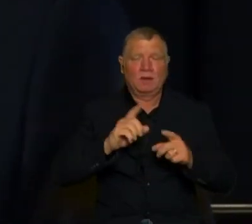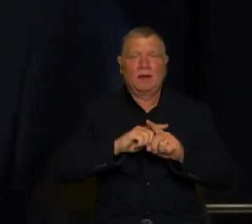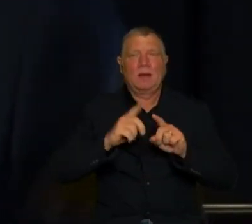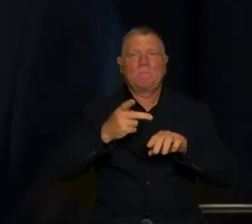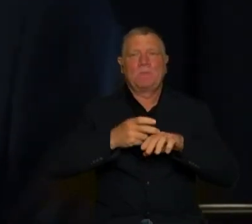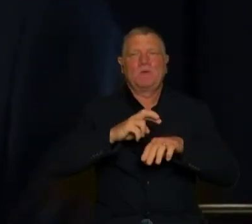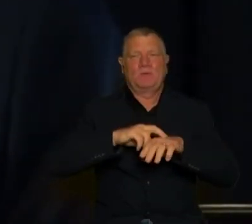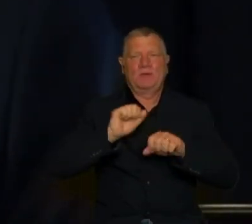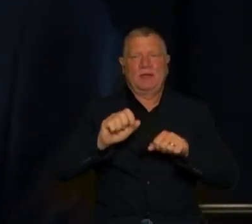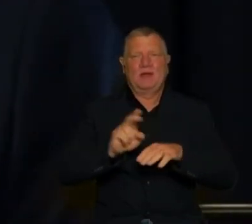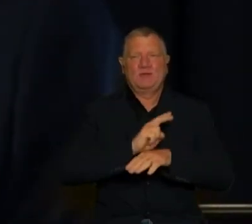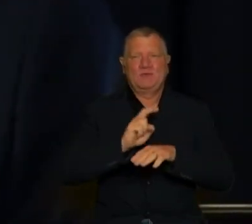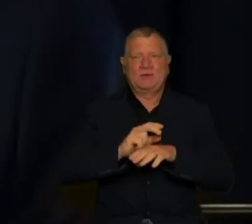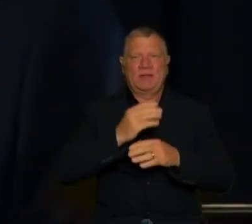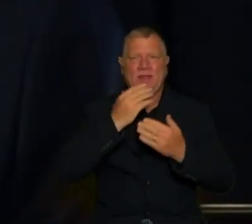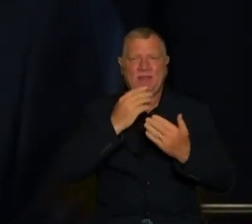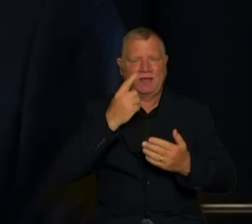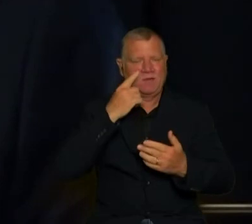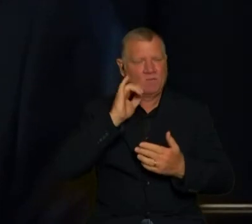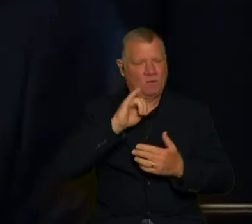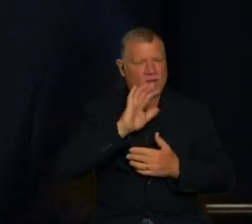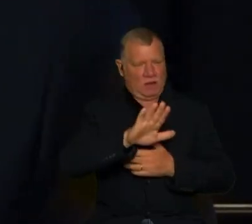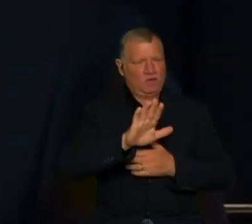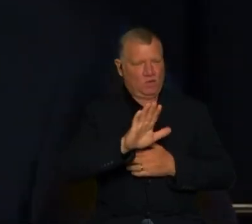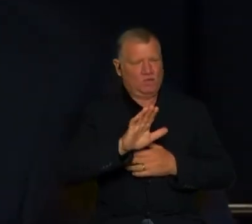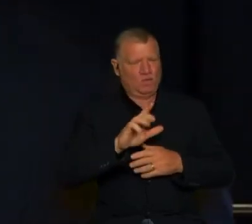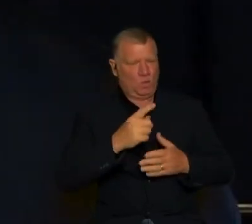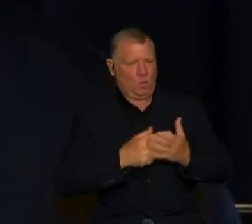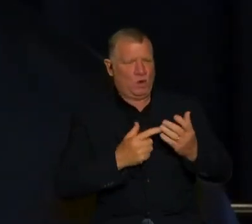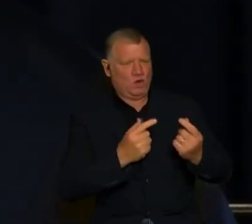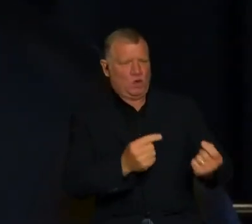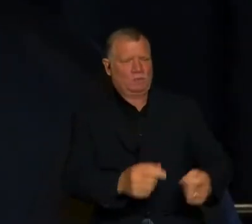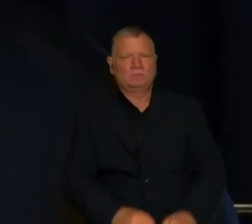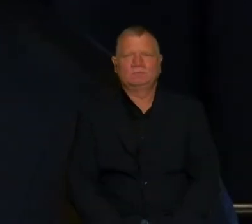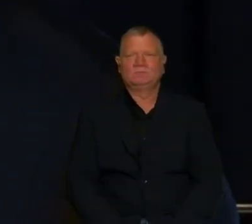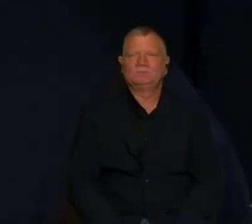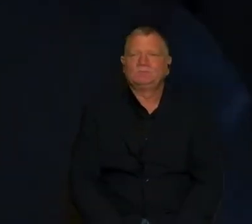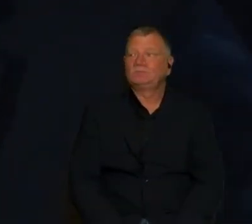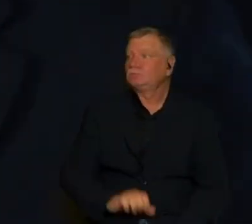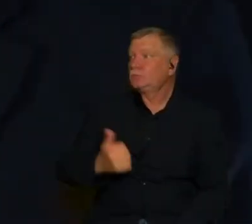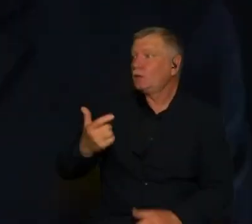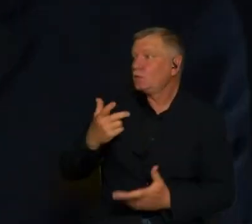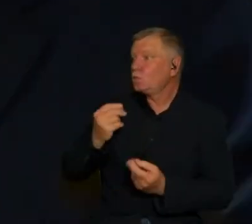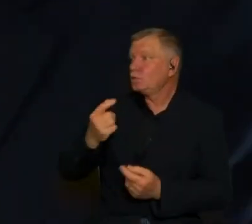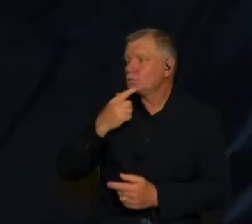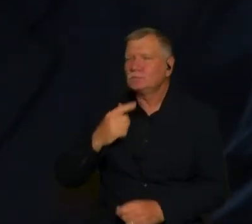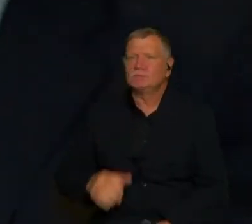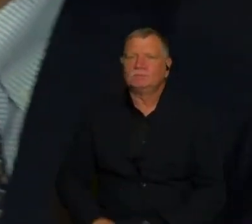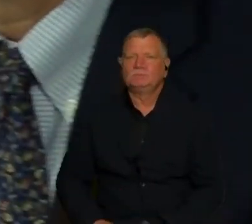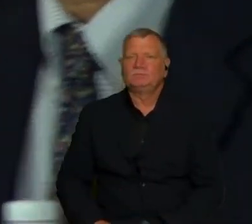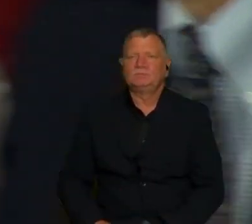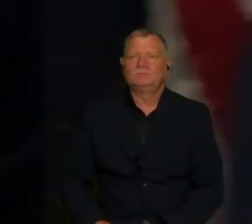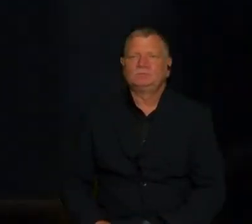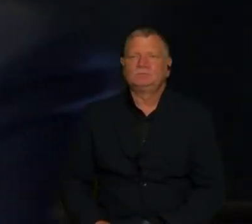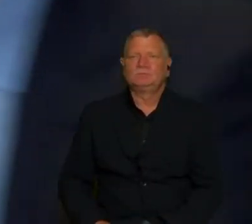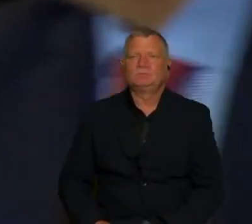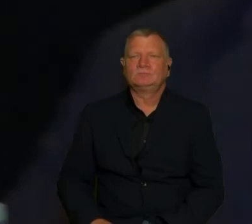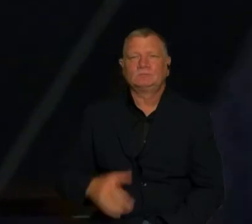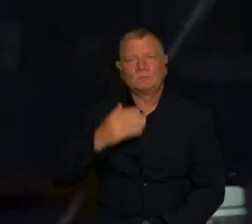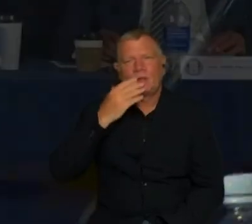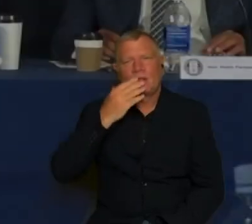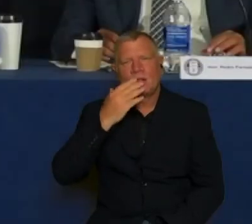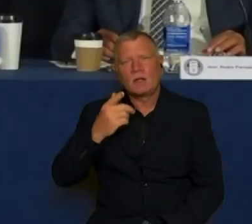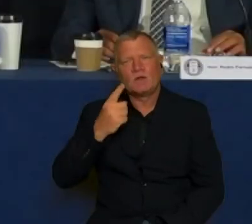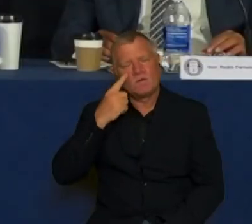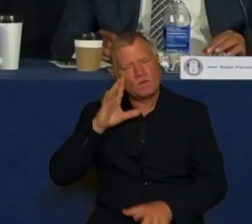Puerto Rico can use that. So thanks for everything all are doing. Anybody else? Just very quickly. Yeah. Thank you so much for your